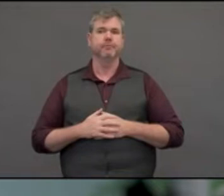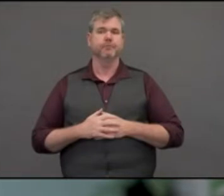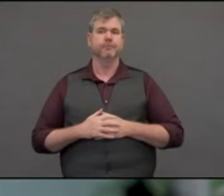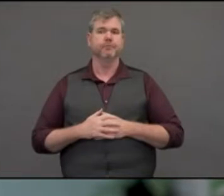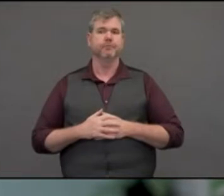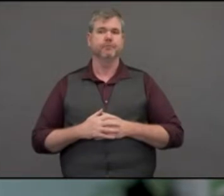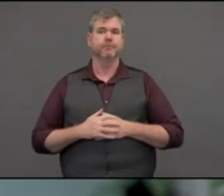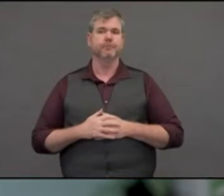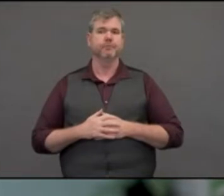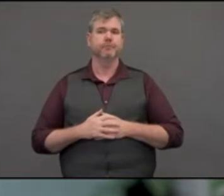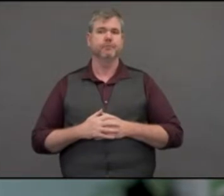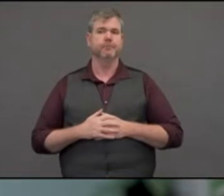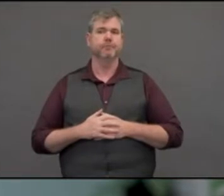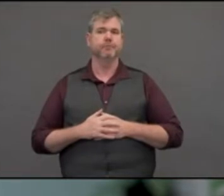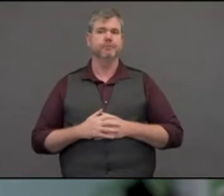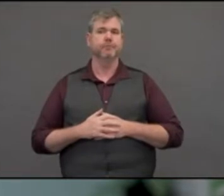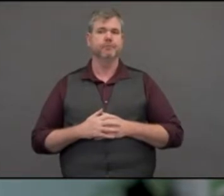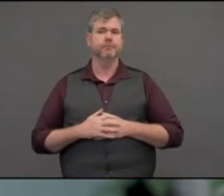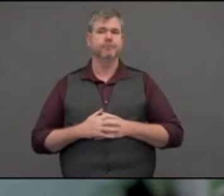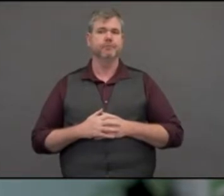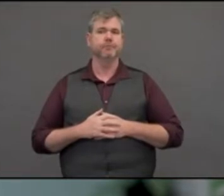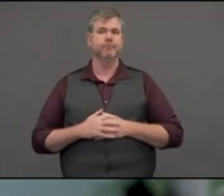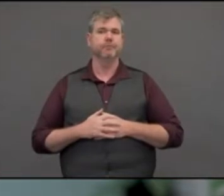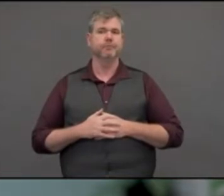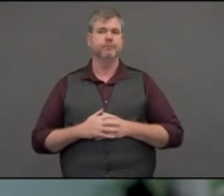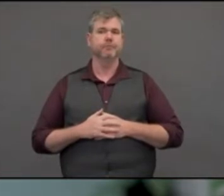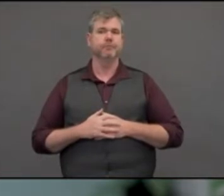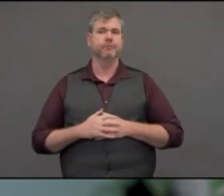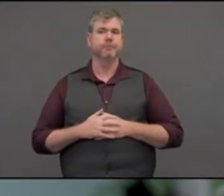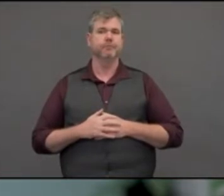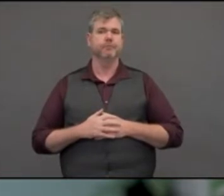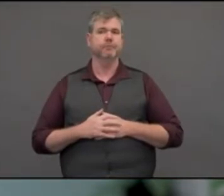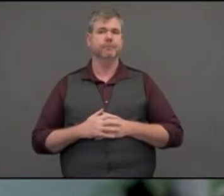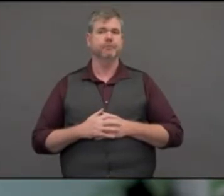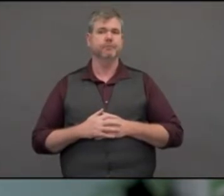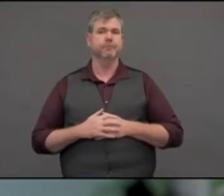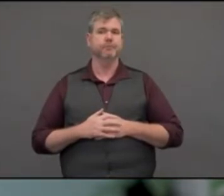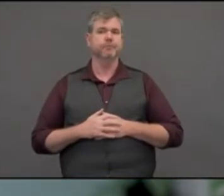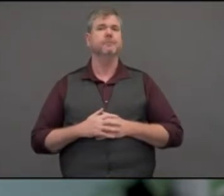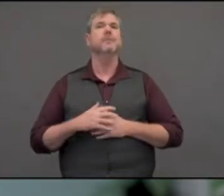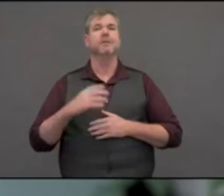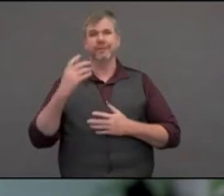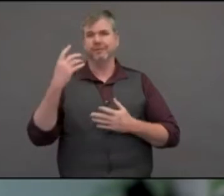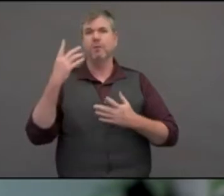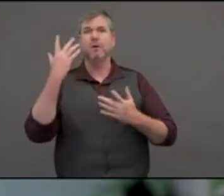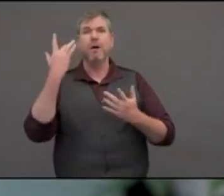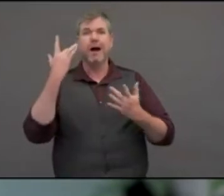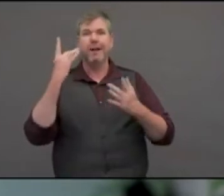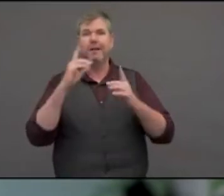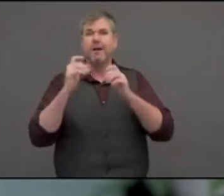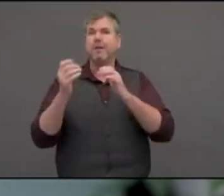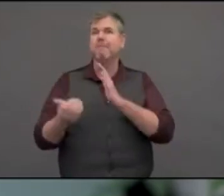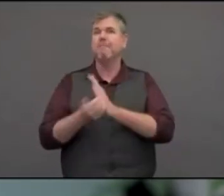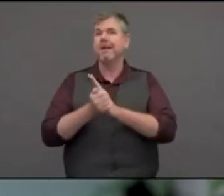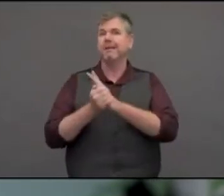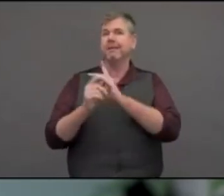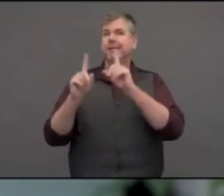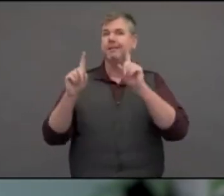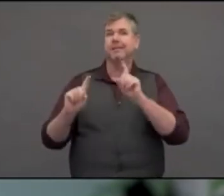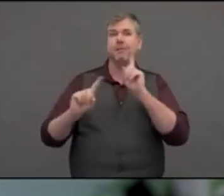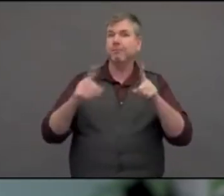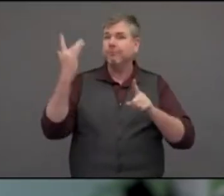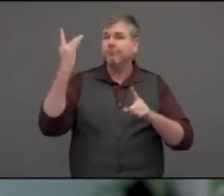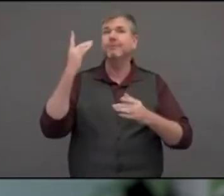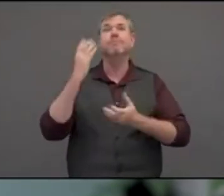regular or frequent interaction with members of the public because of their work, those are all categories of folks where it's